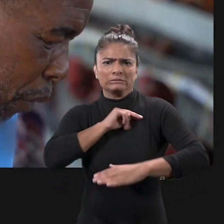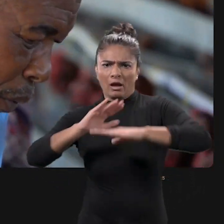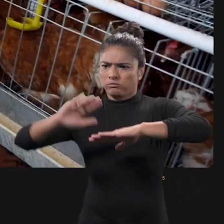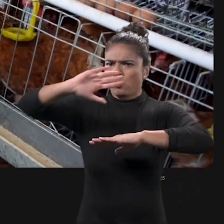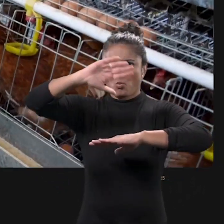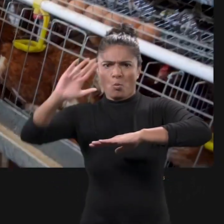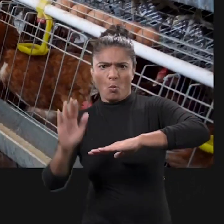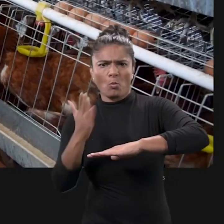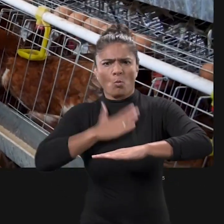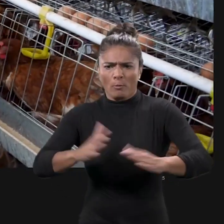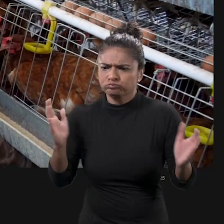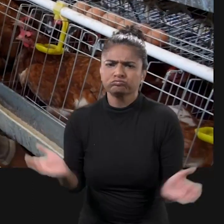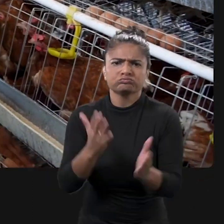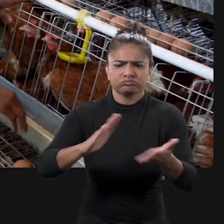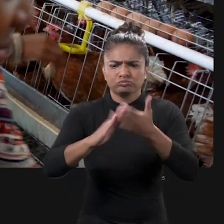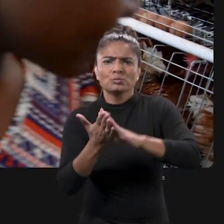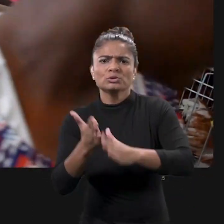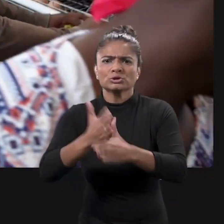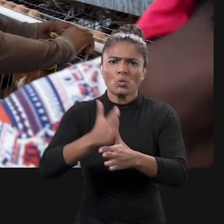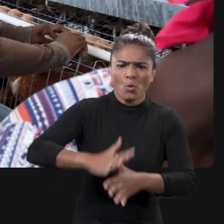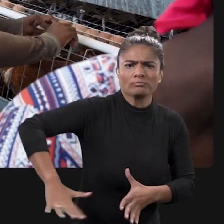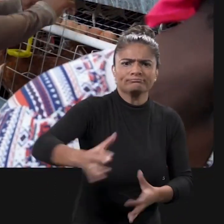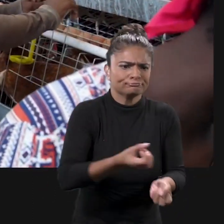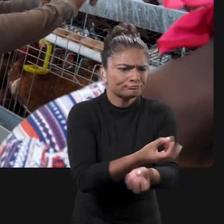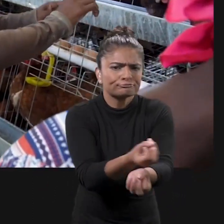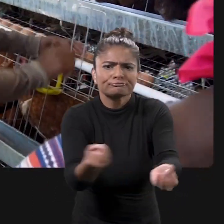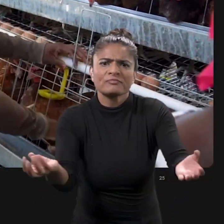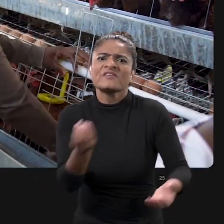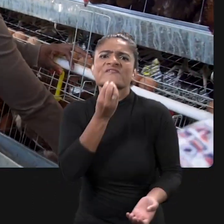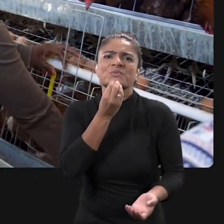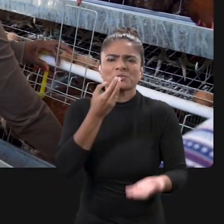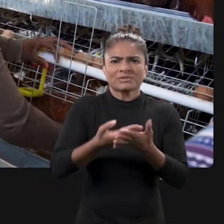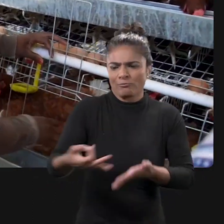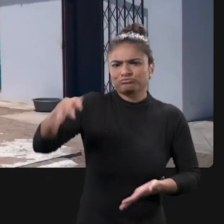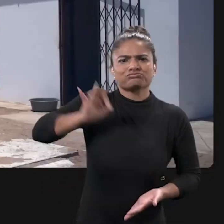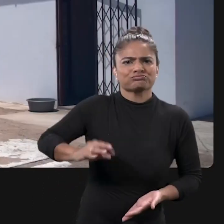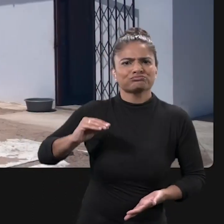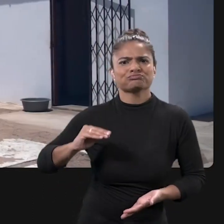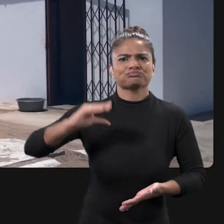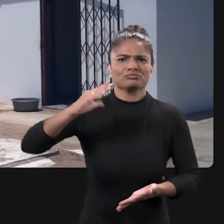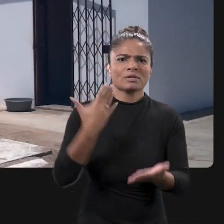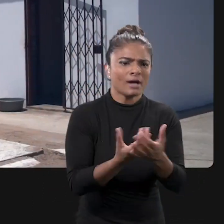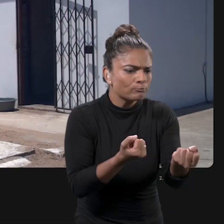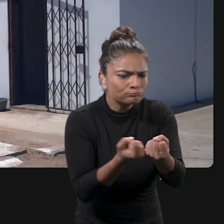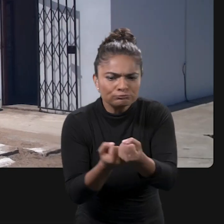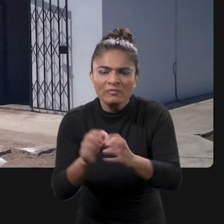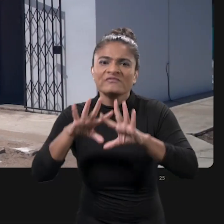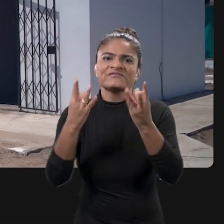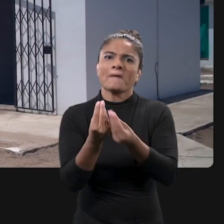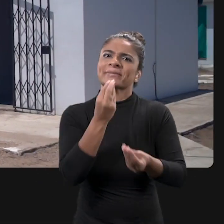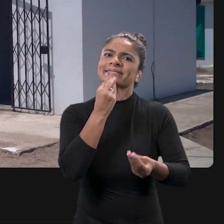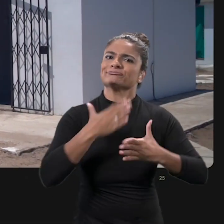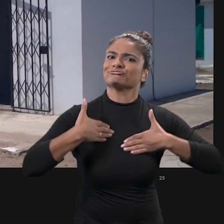KwaZulu-Natal that aims to provide work in the community, to serve as a source of financial income, and for families to have access